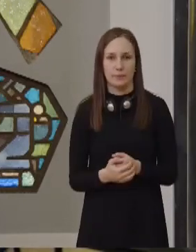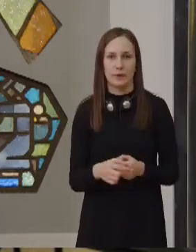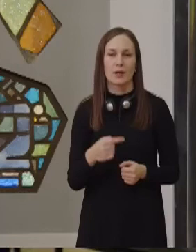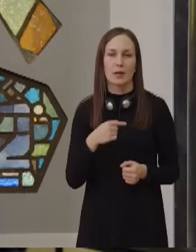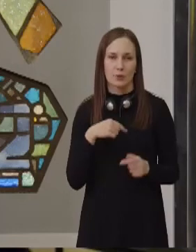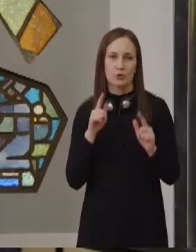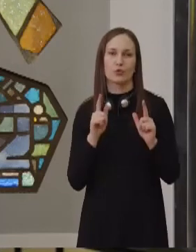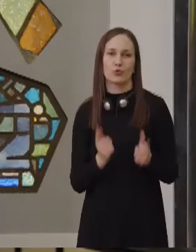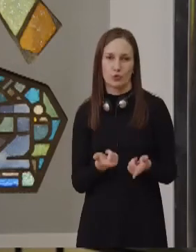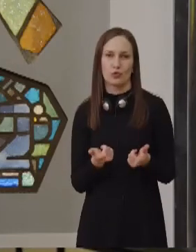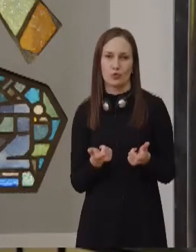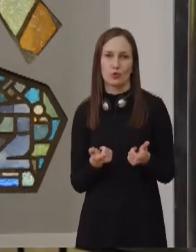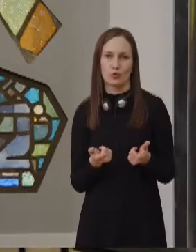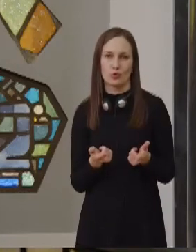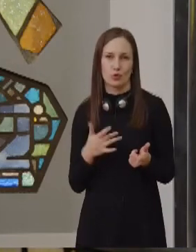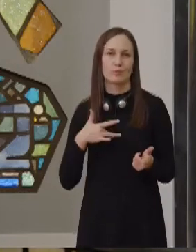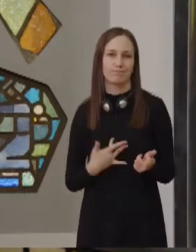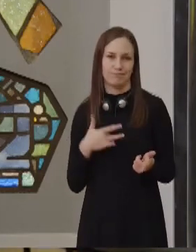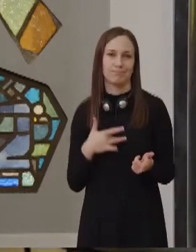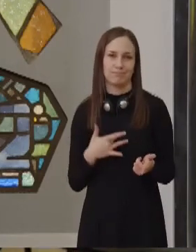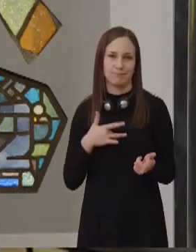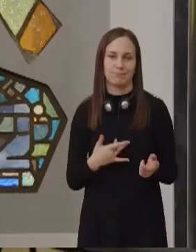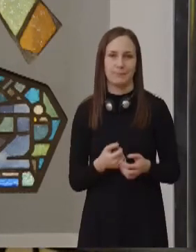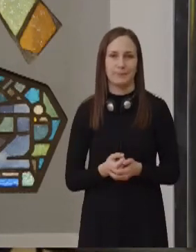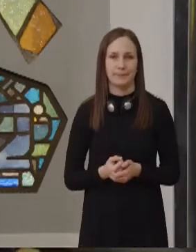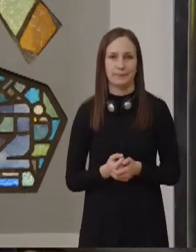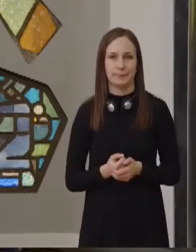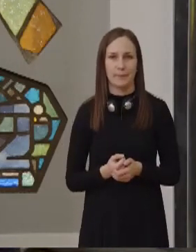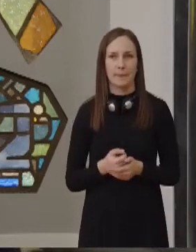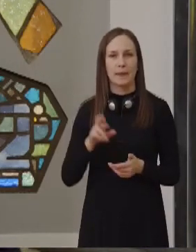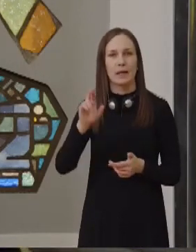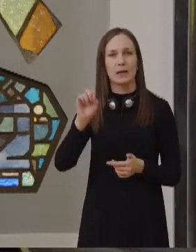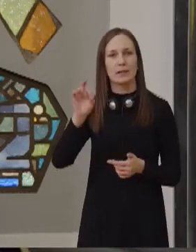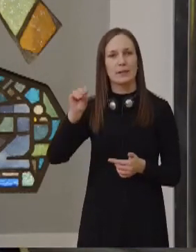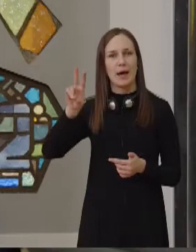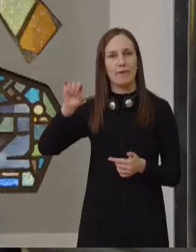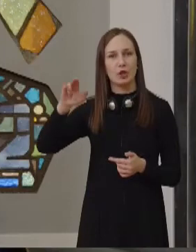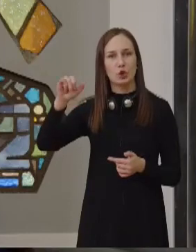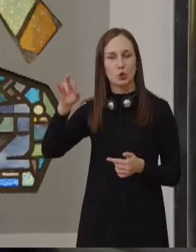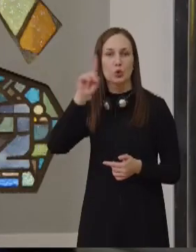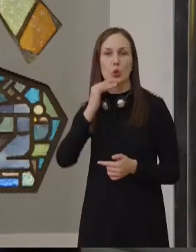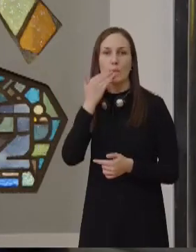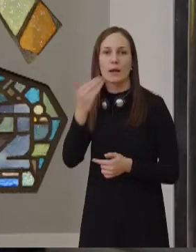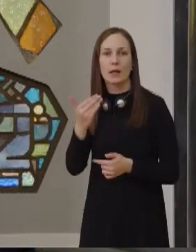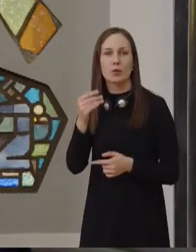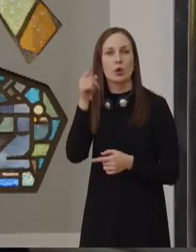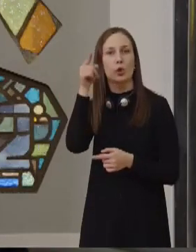this Social Democrat representative is the representative of some